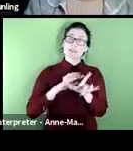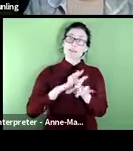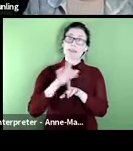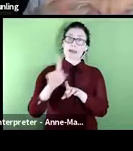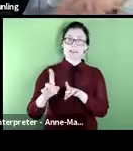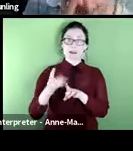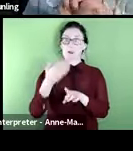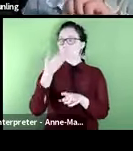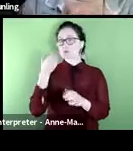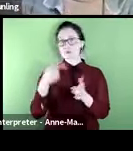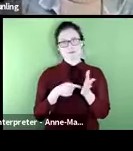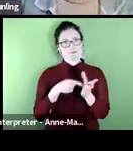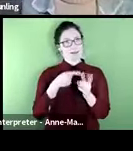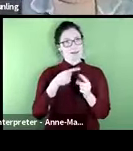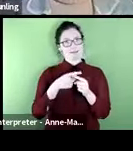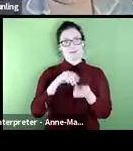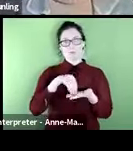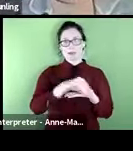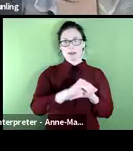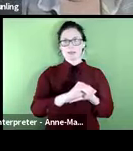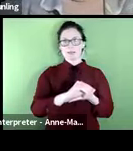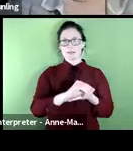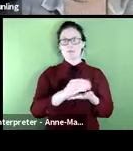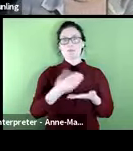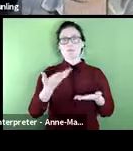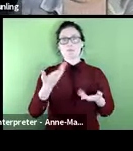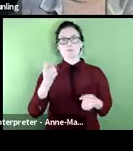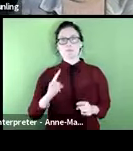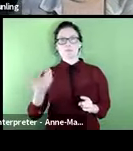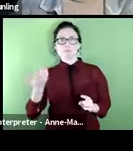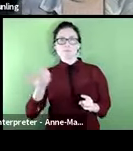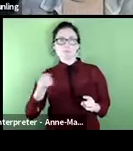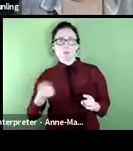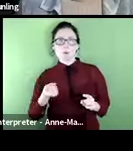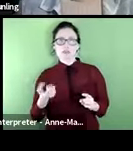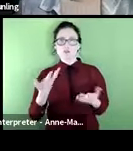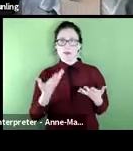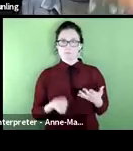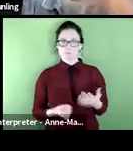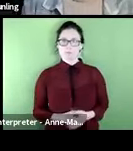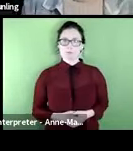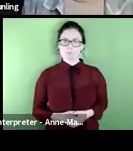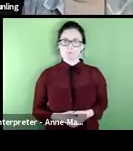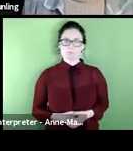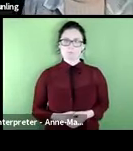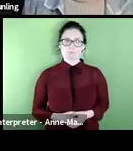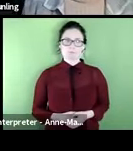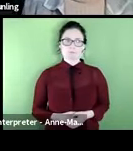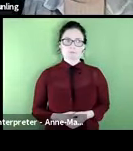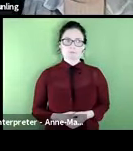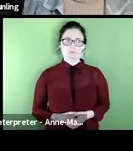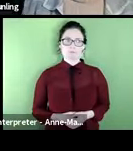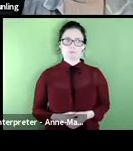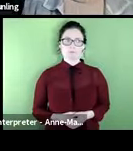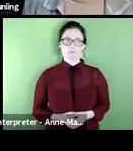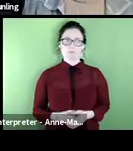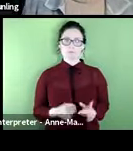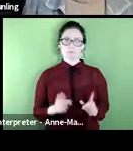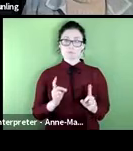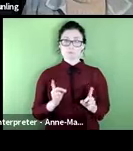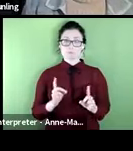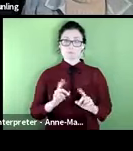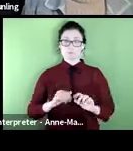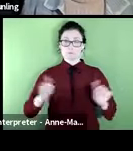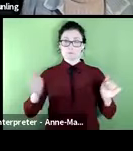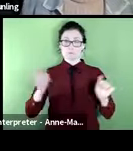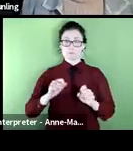of tax. For wage earners and whatever, it's impossible to dream of this kind of tax shelter. But if you